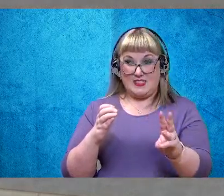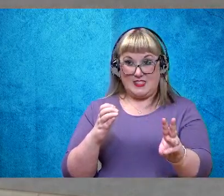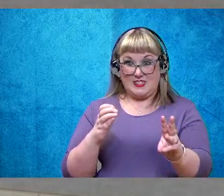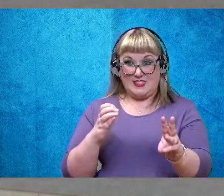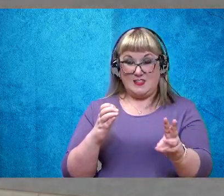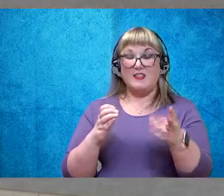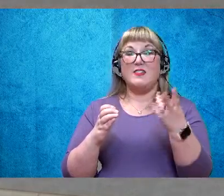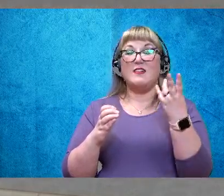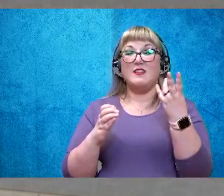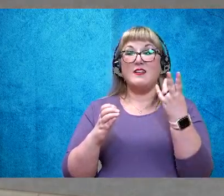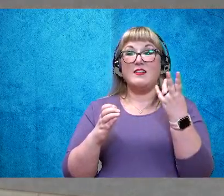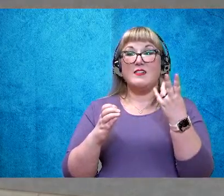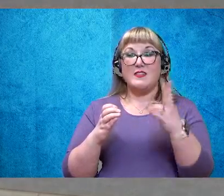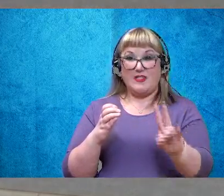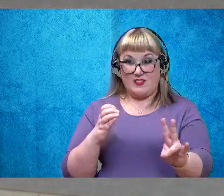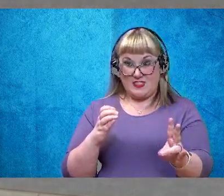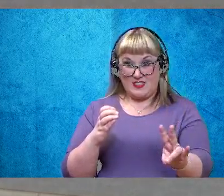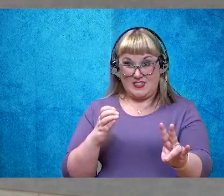16,